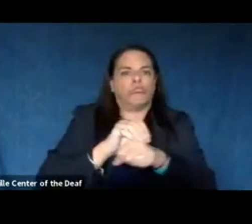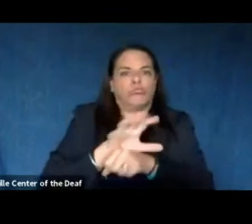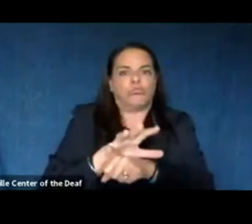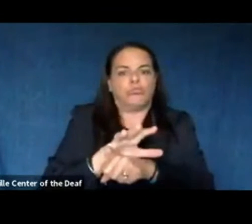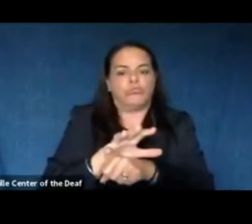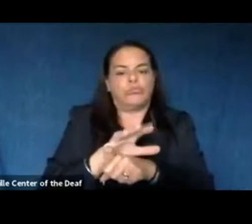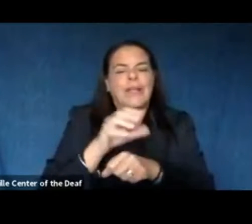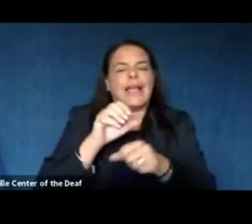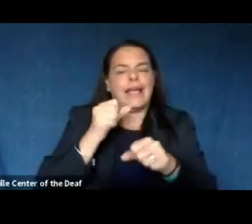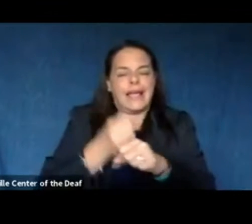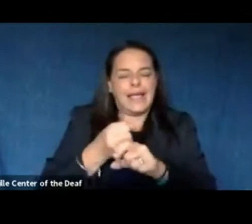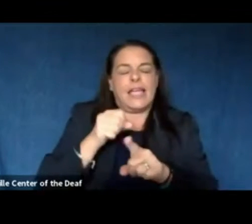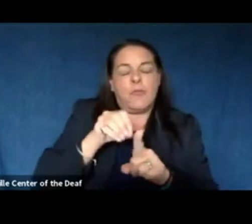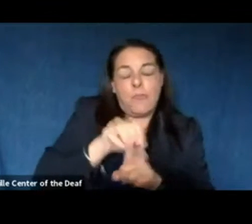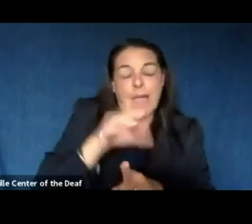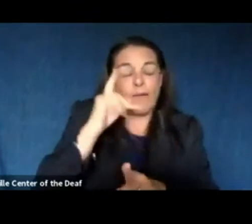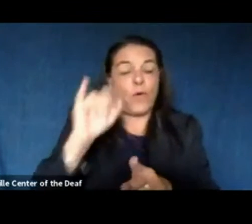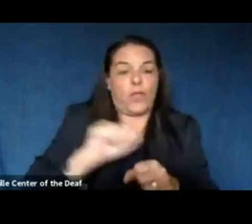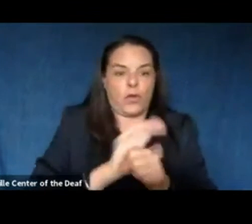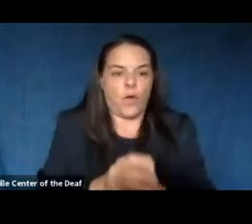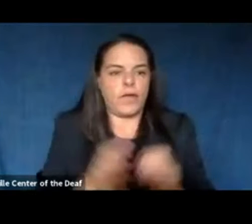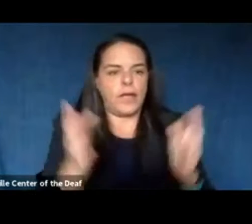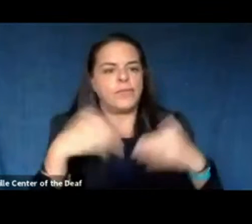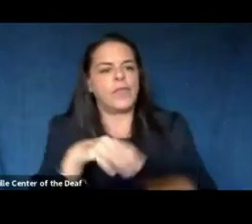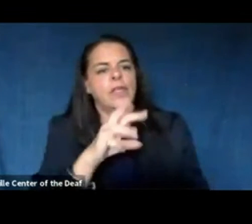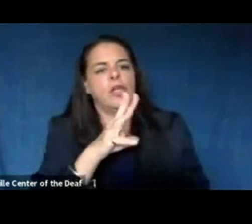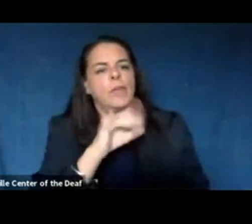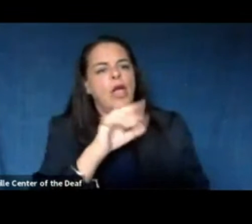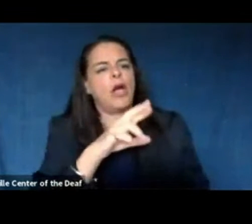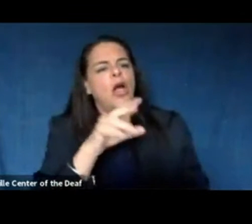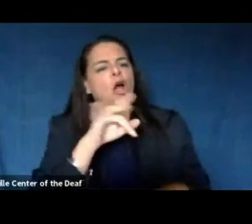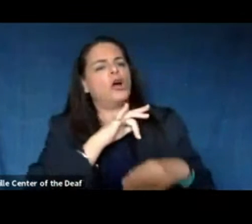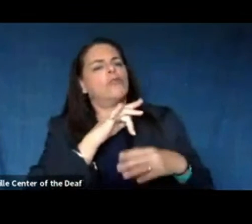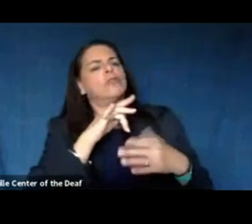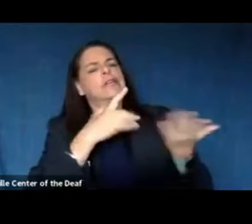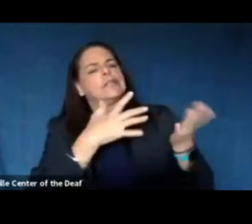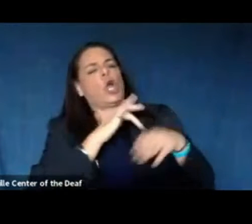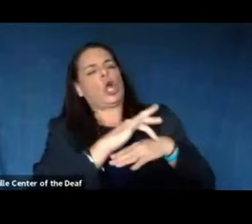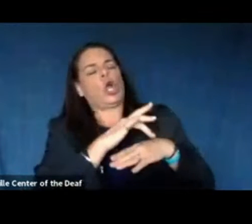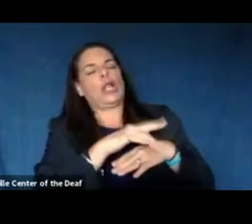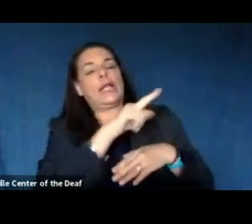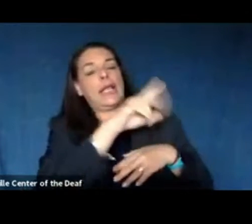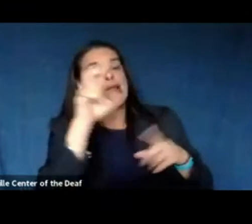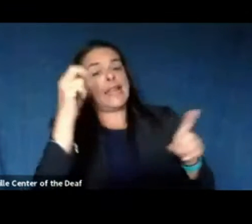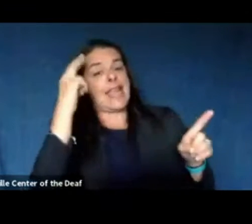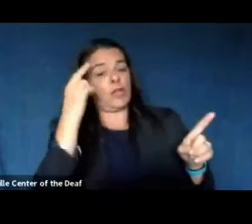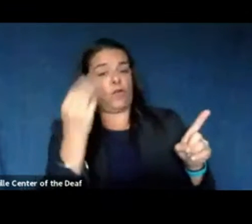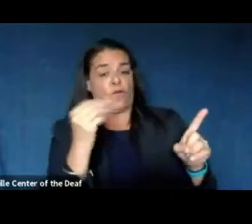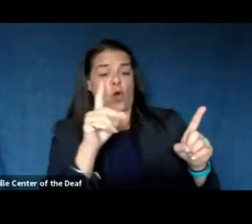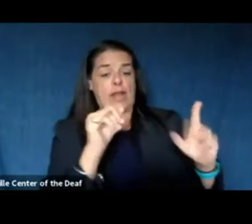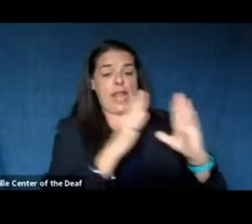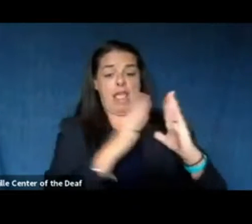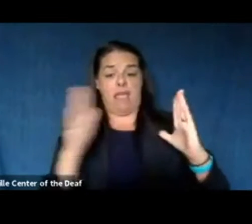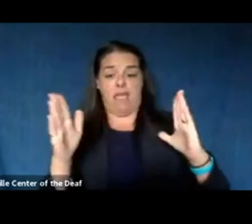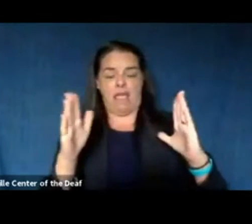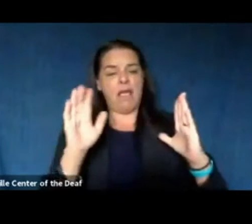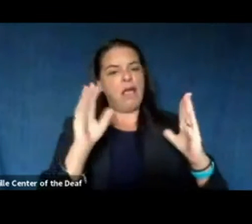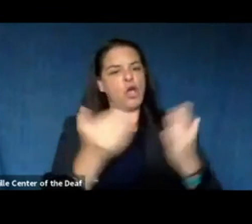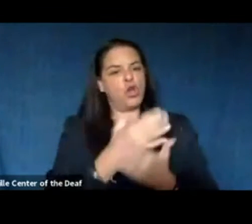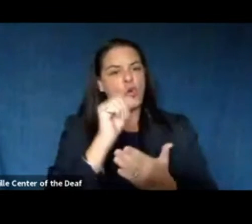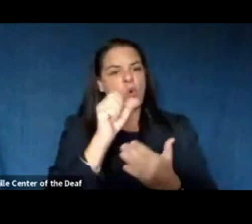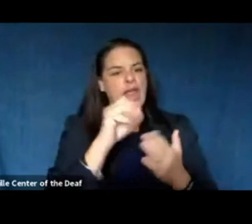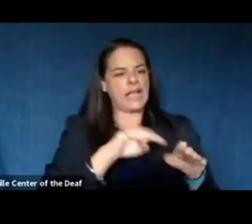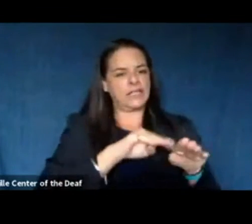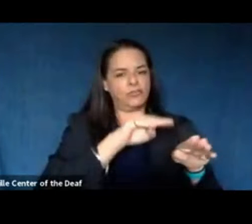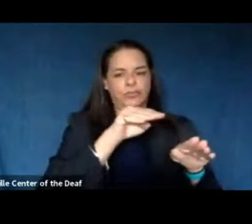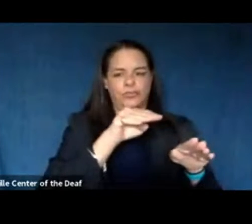Paul with WBIR, early indications show Nashville's 14-day new case rolling average has stabilized and is no longer